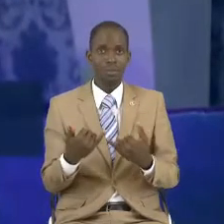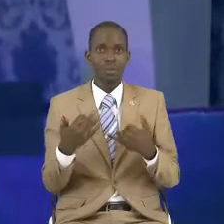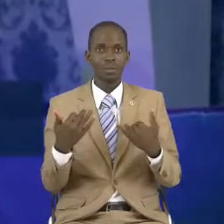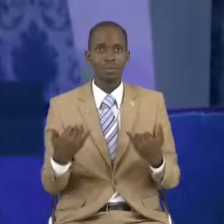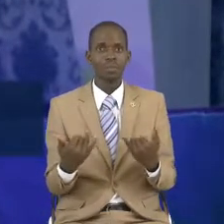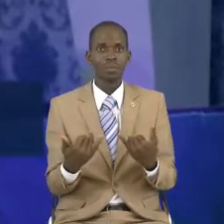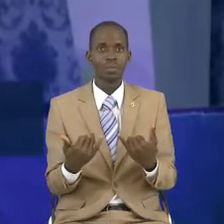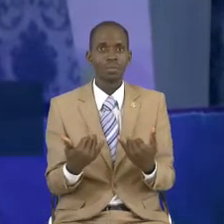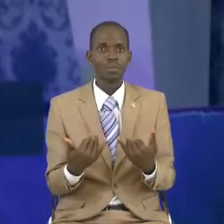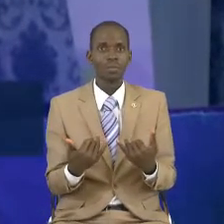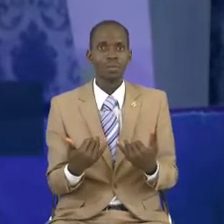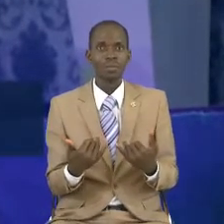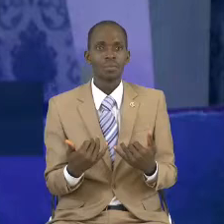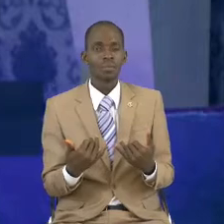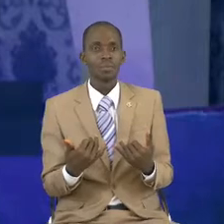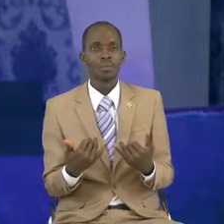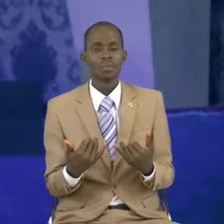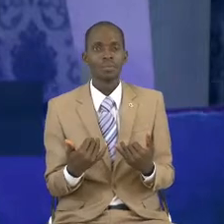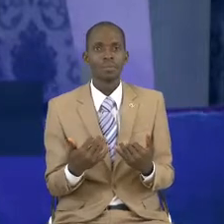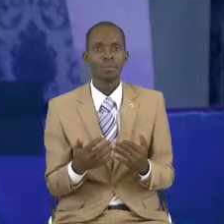welcome him to the podium